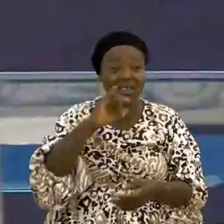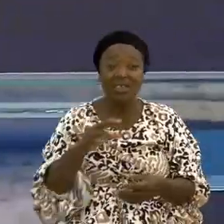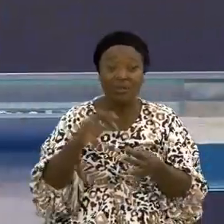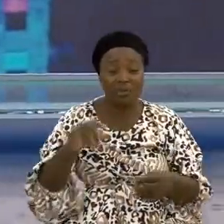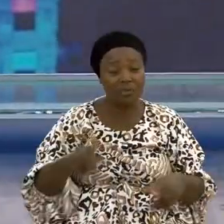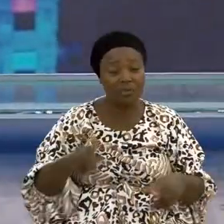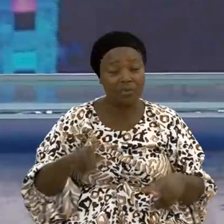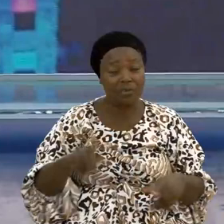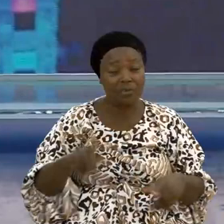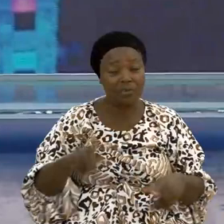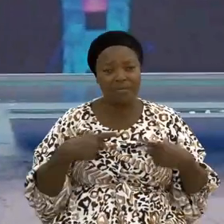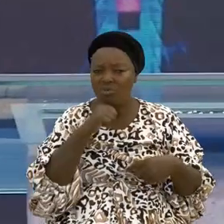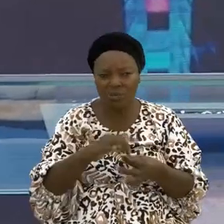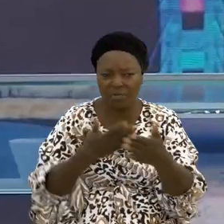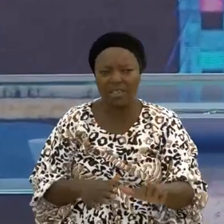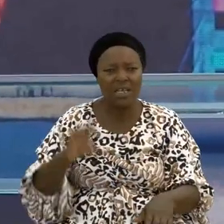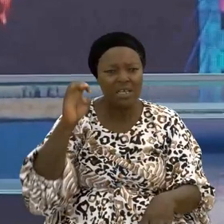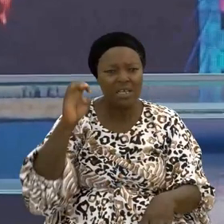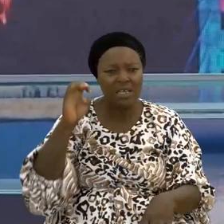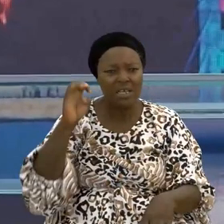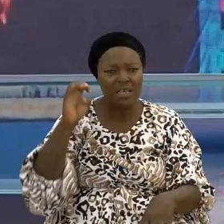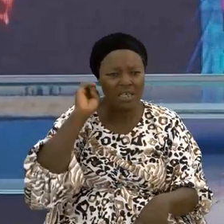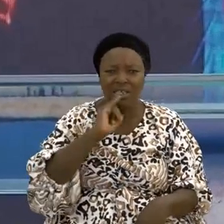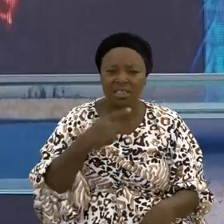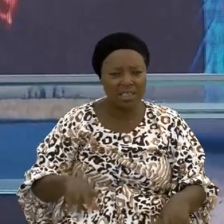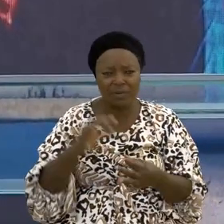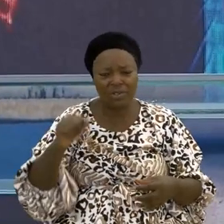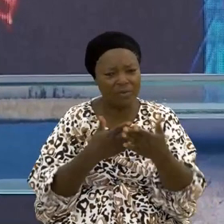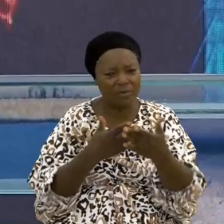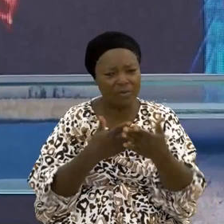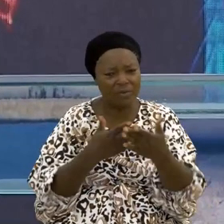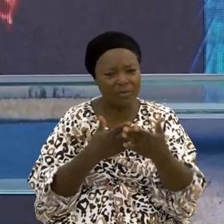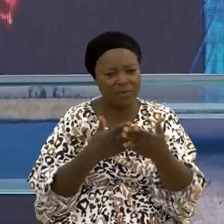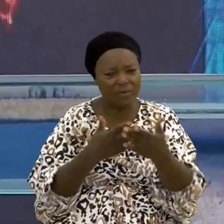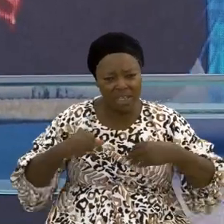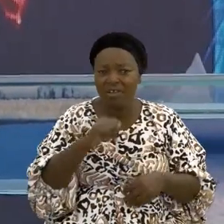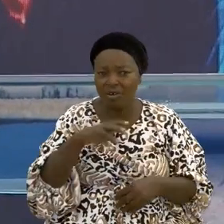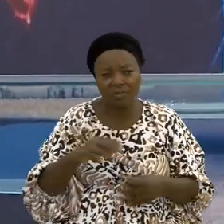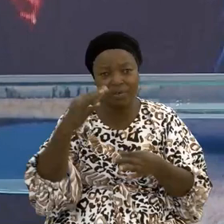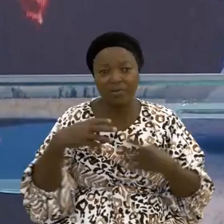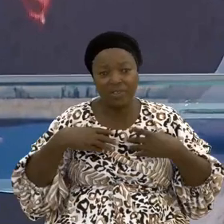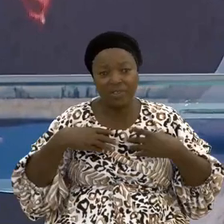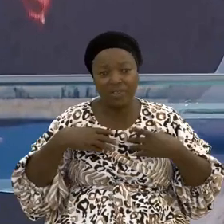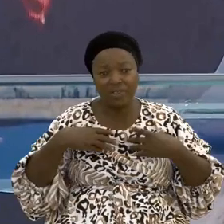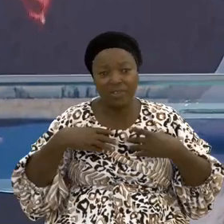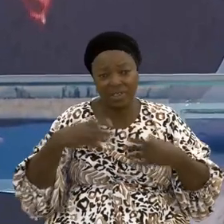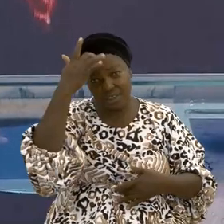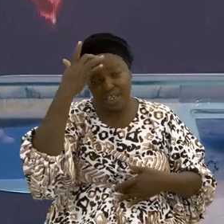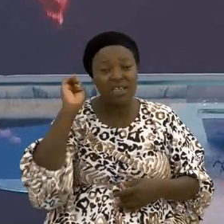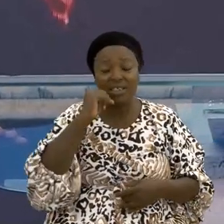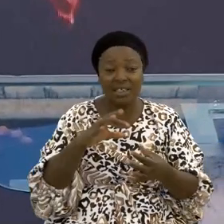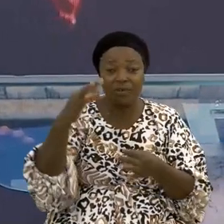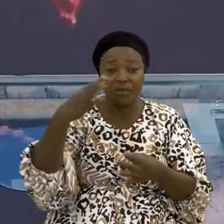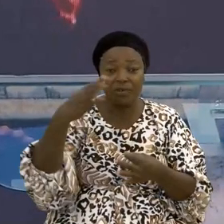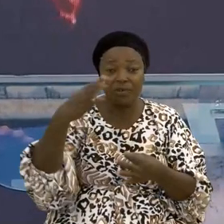the Spirit of death. It's the Spirit of healing, not the Spirit of sickness. If the Spirit of